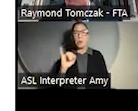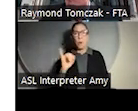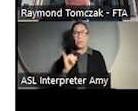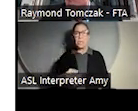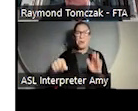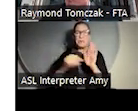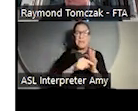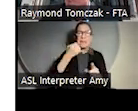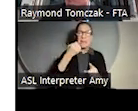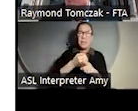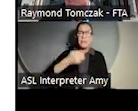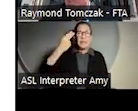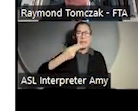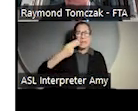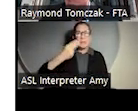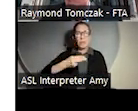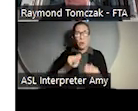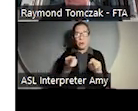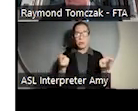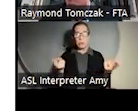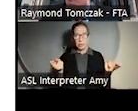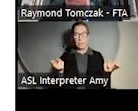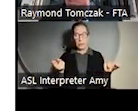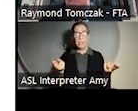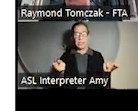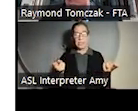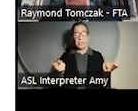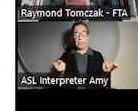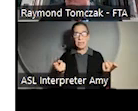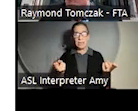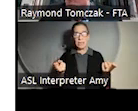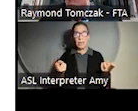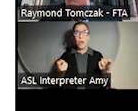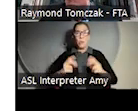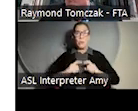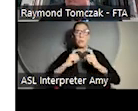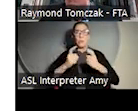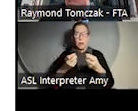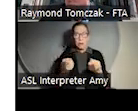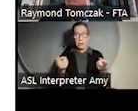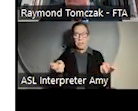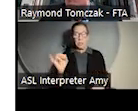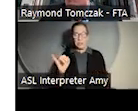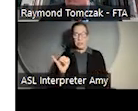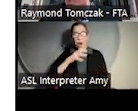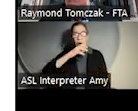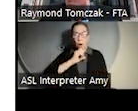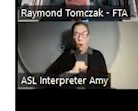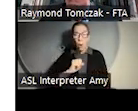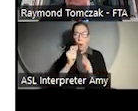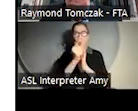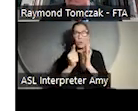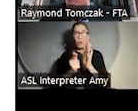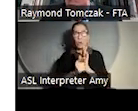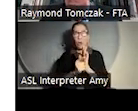on historic resources within the Paddy's Market Historic District, of which we are a contributing resource. Our old law tenement buildings are